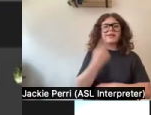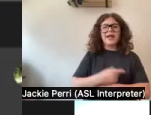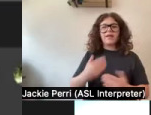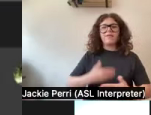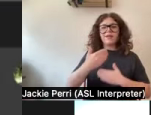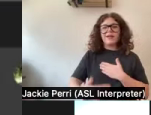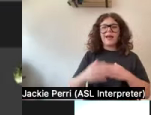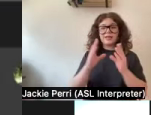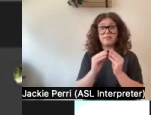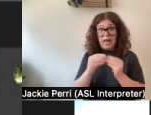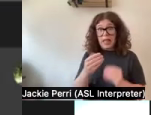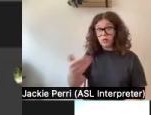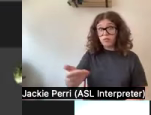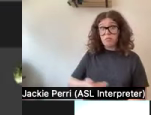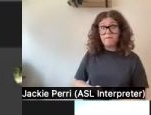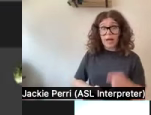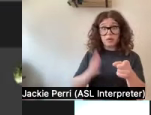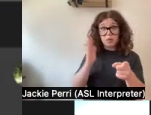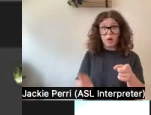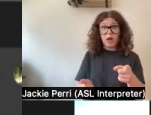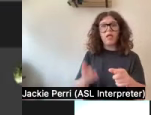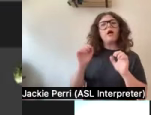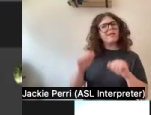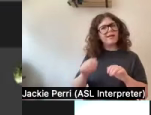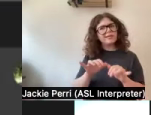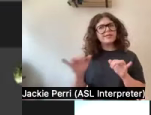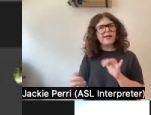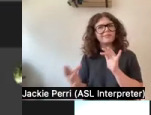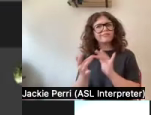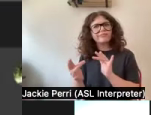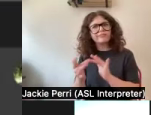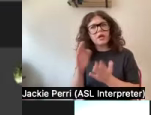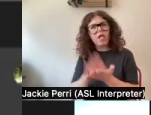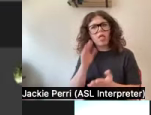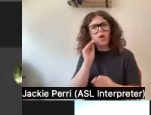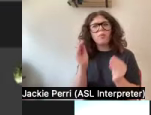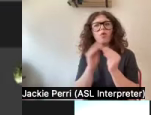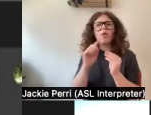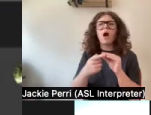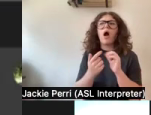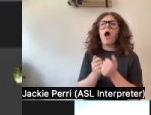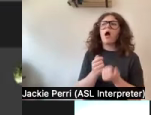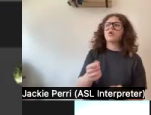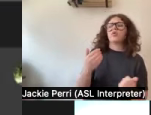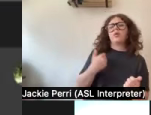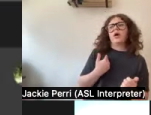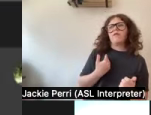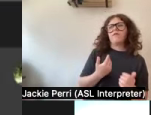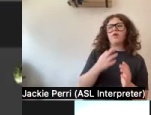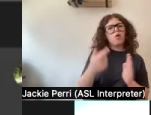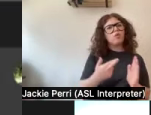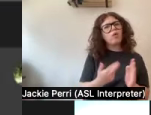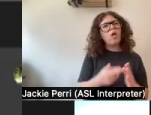that you can stay attuned and learn more about how you can play a role in the district-wide